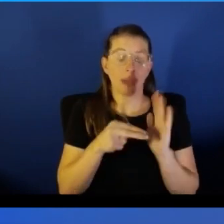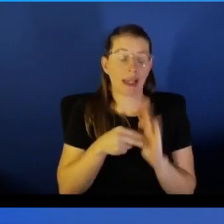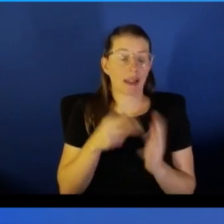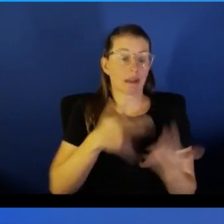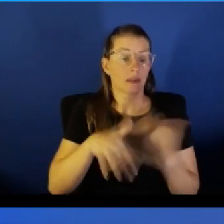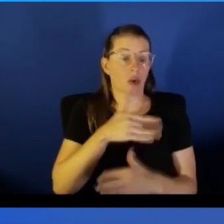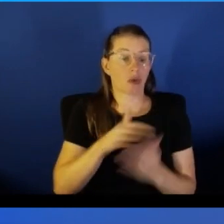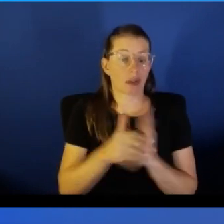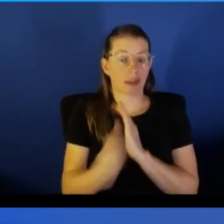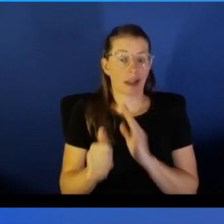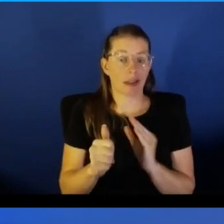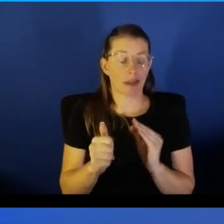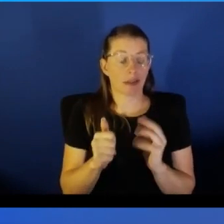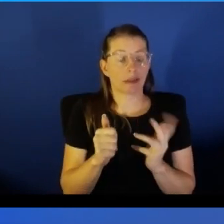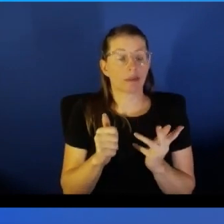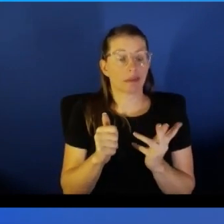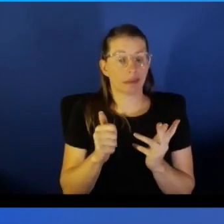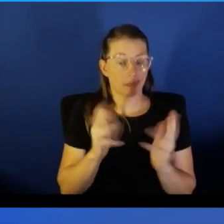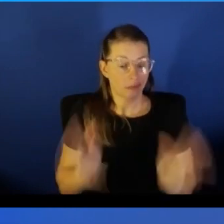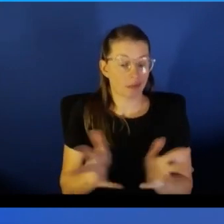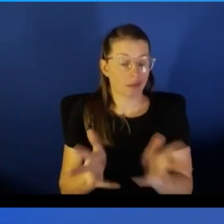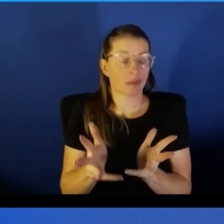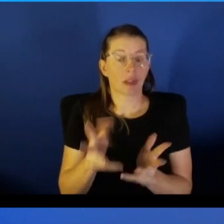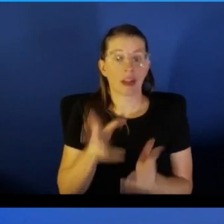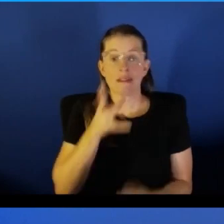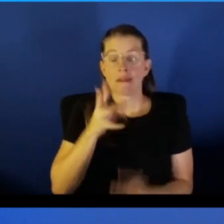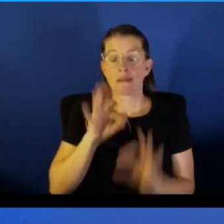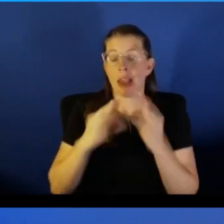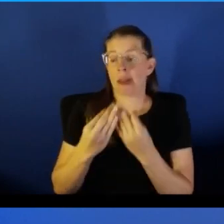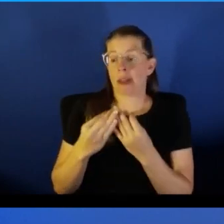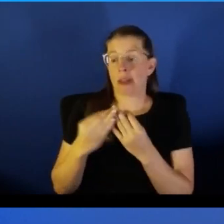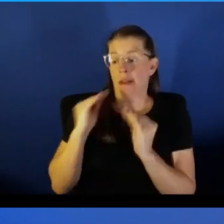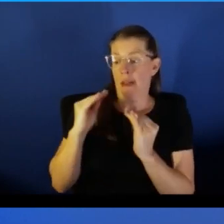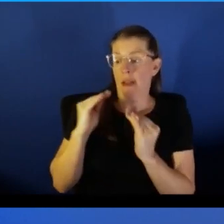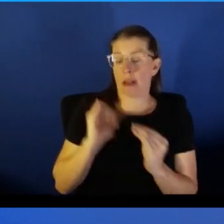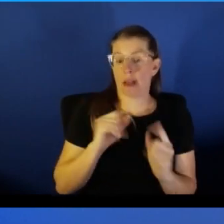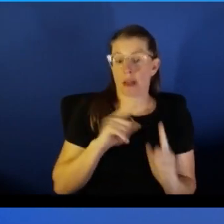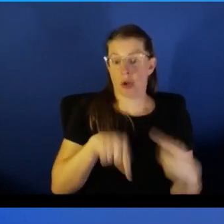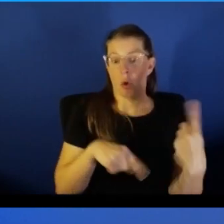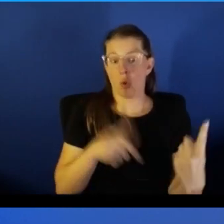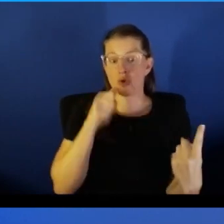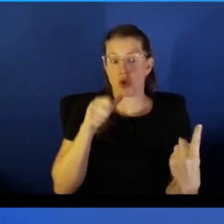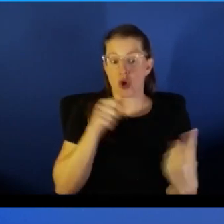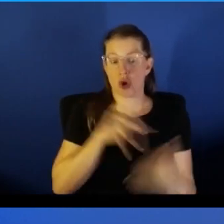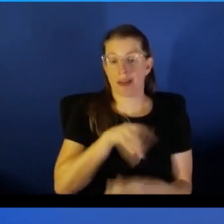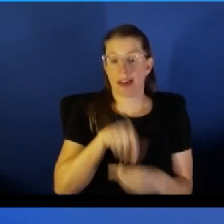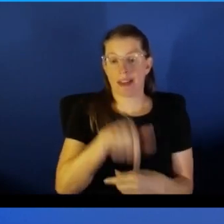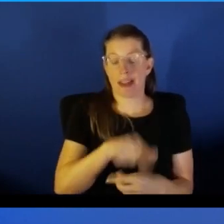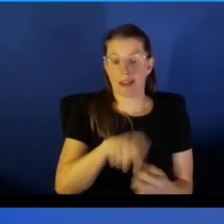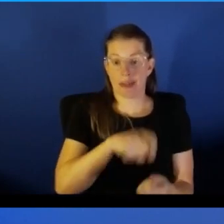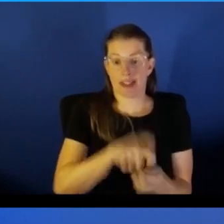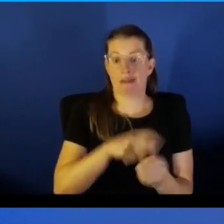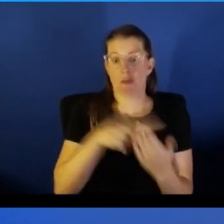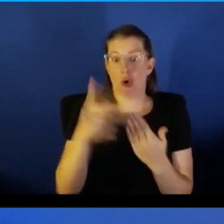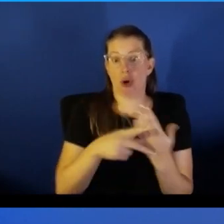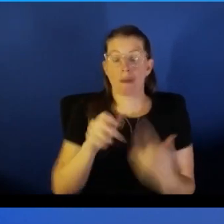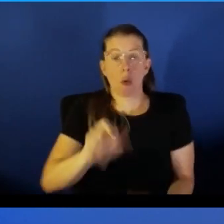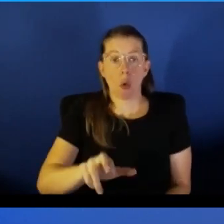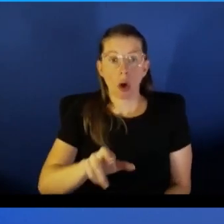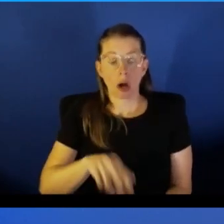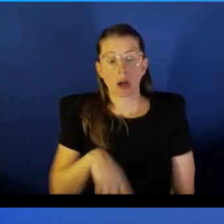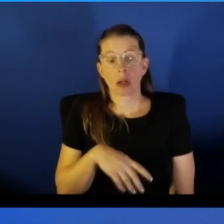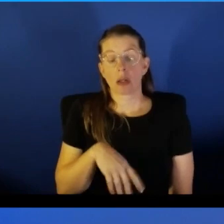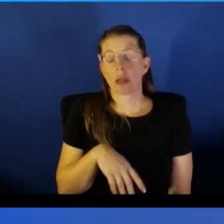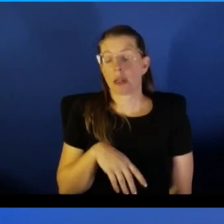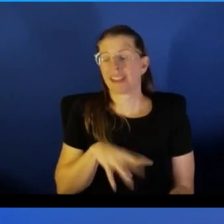other developmental disabilities. And we hear from our families all the time, well, so-and-so was the only girl in this specific program or in the social